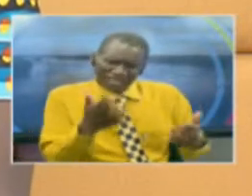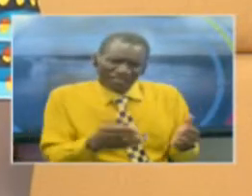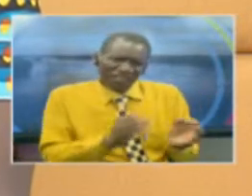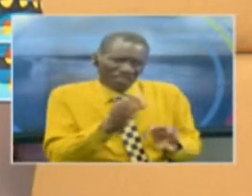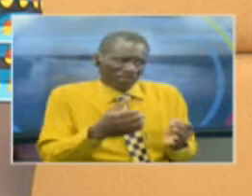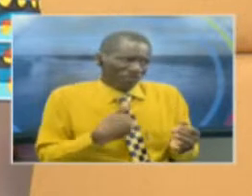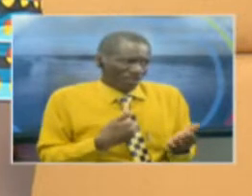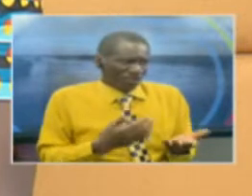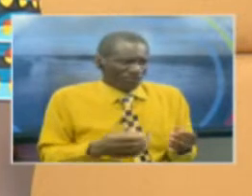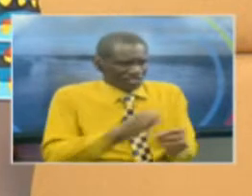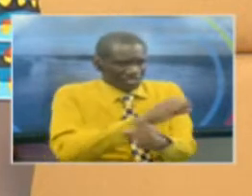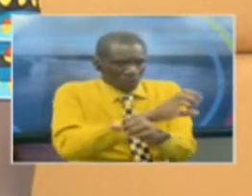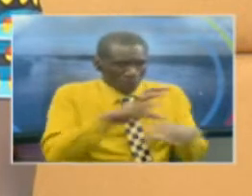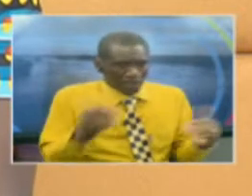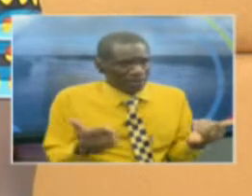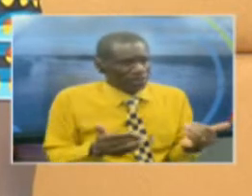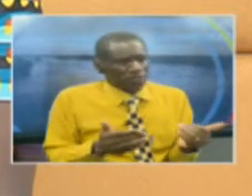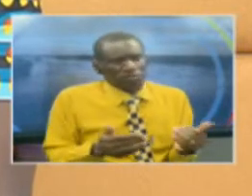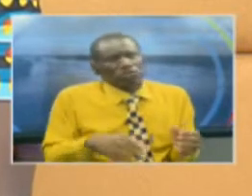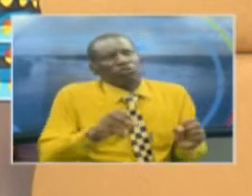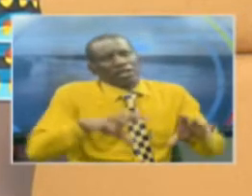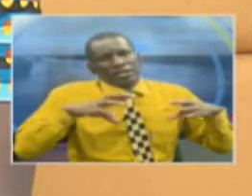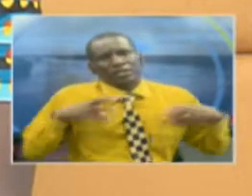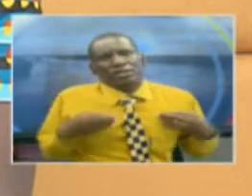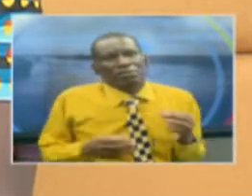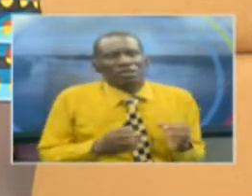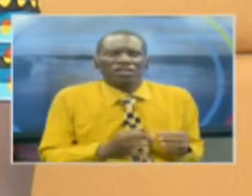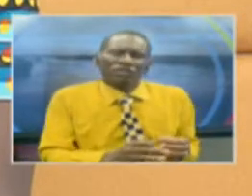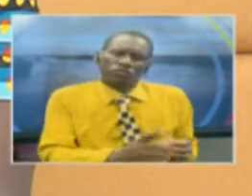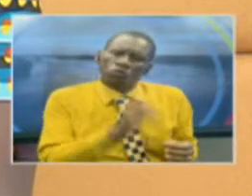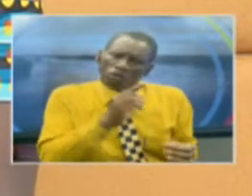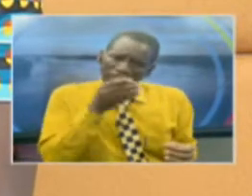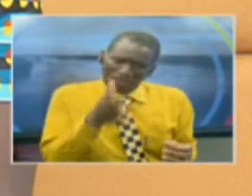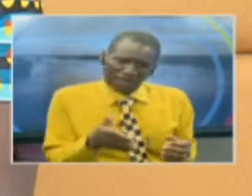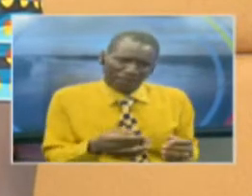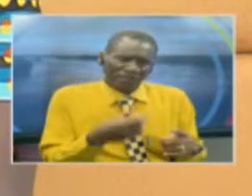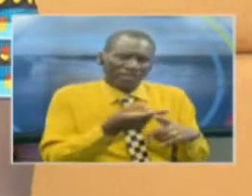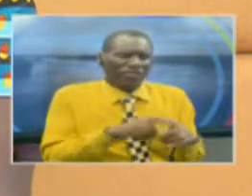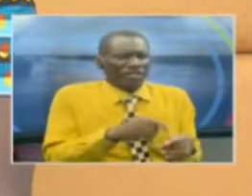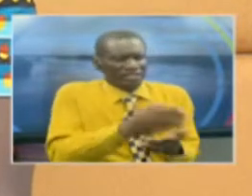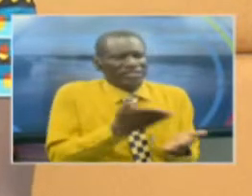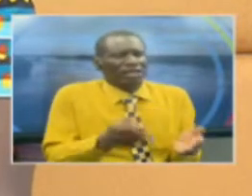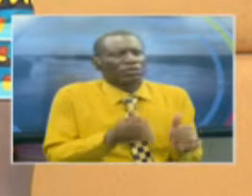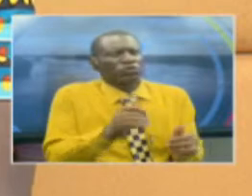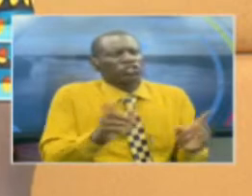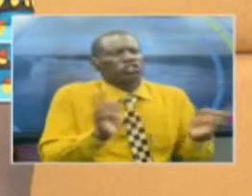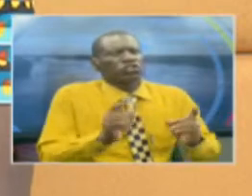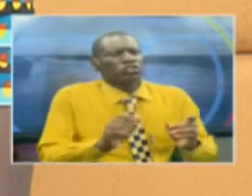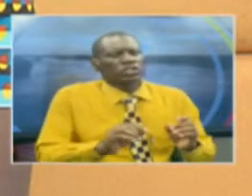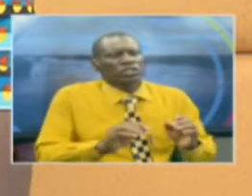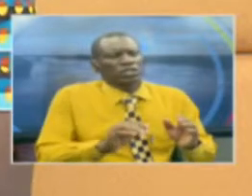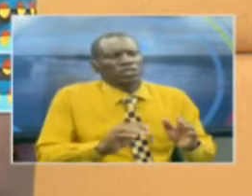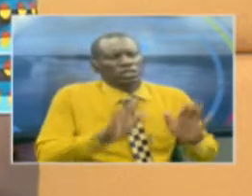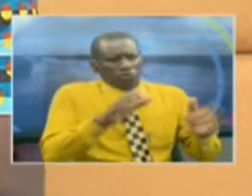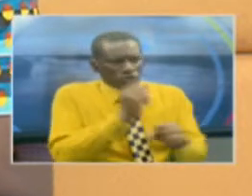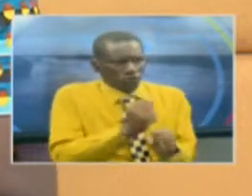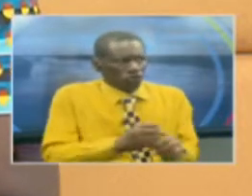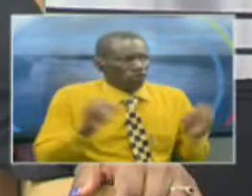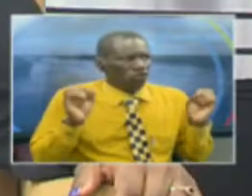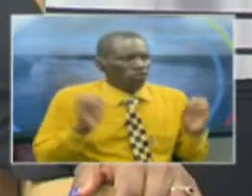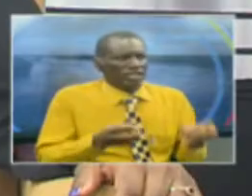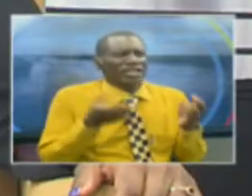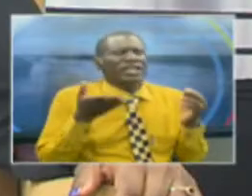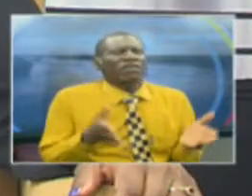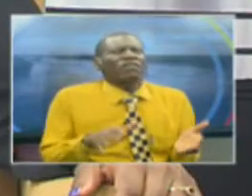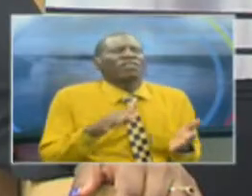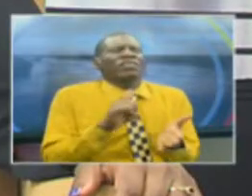ticked, then you're good to go. If the red flags are there, then it's something that may not be worth pursuing. Okay, now